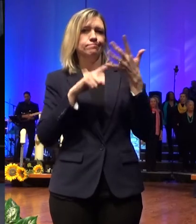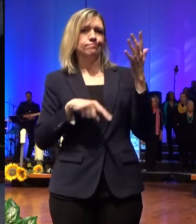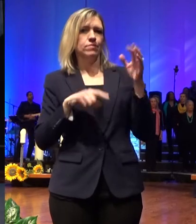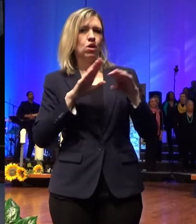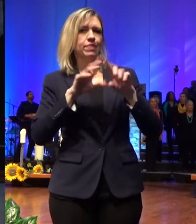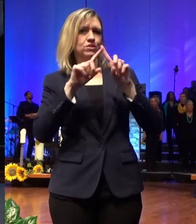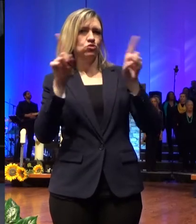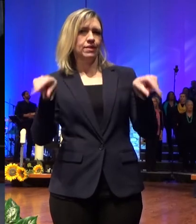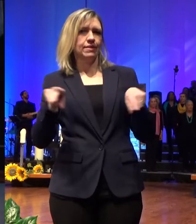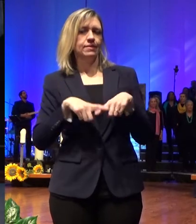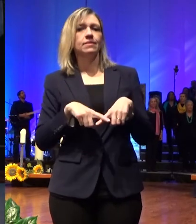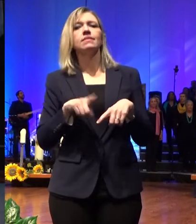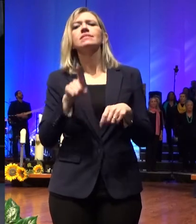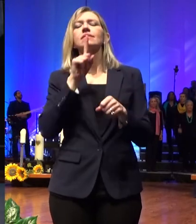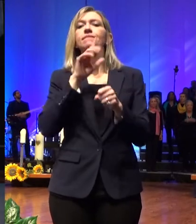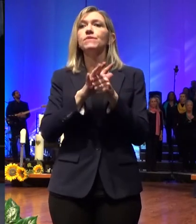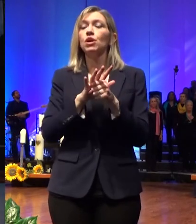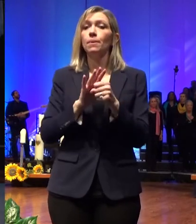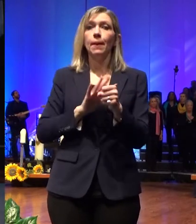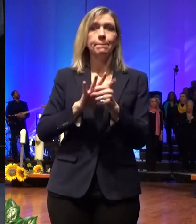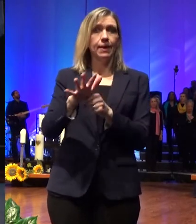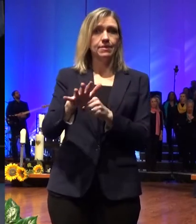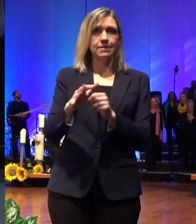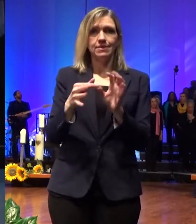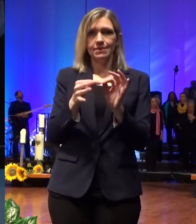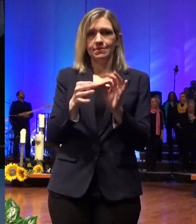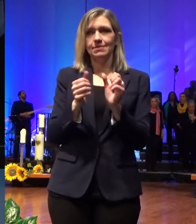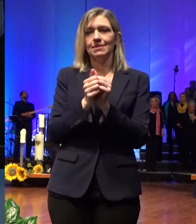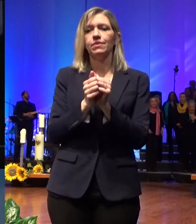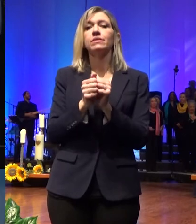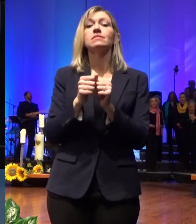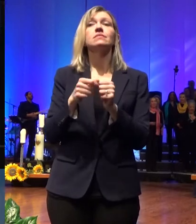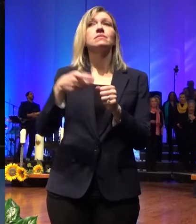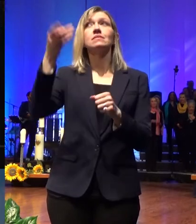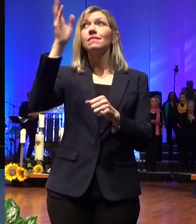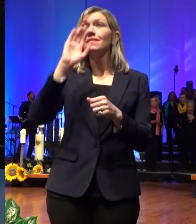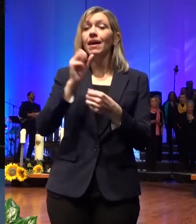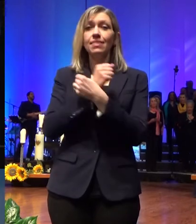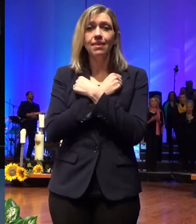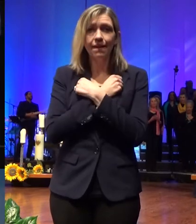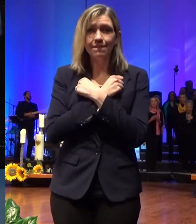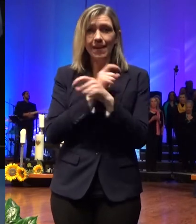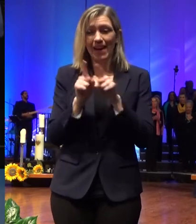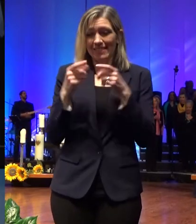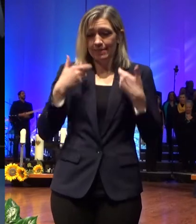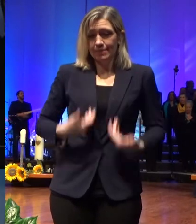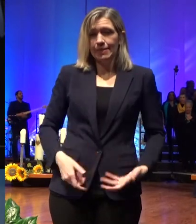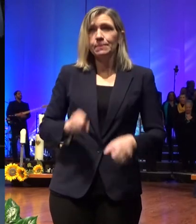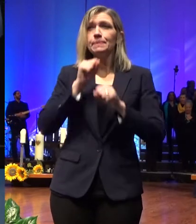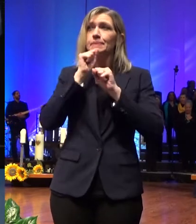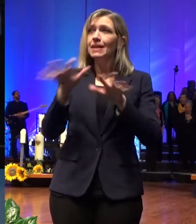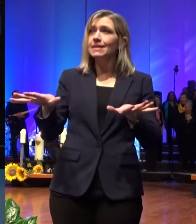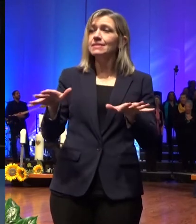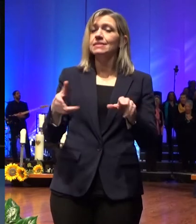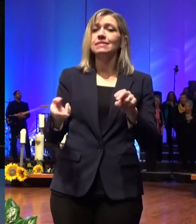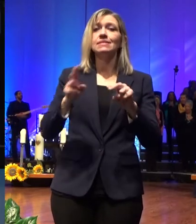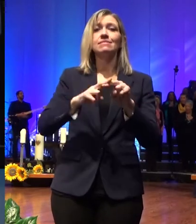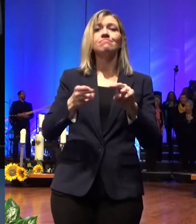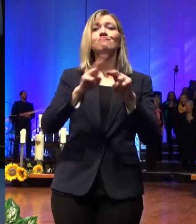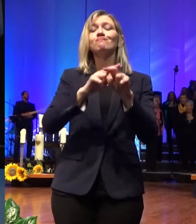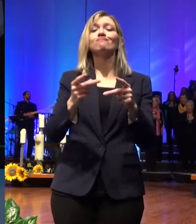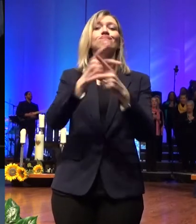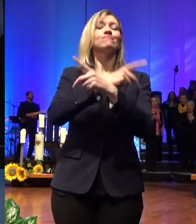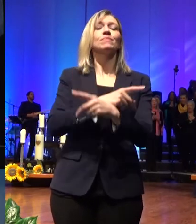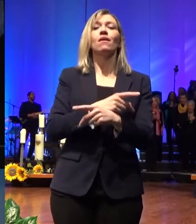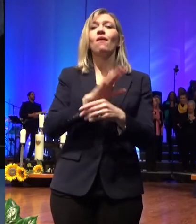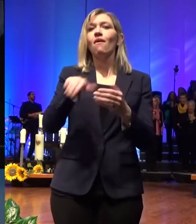let's affirm our abundance by saying together, divine love as me blesses and multiplies